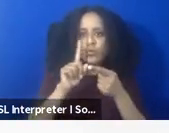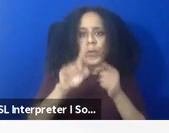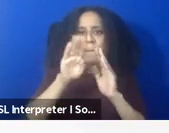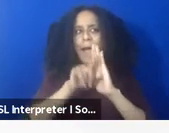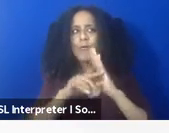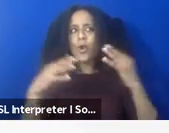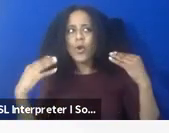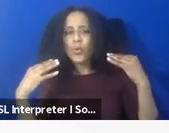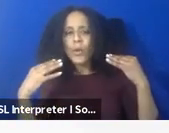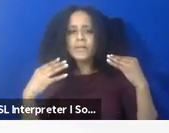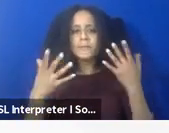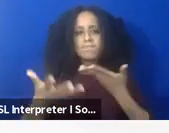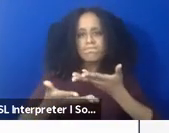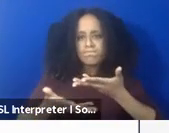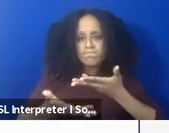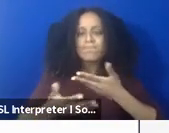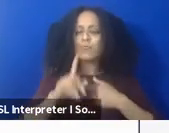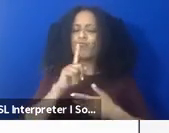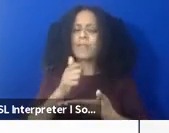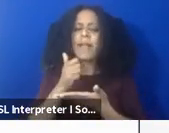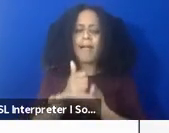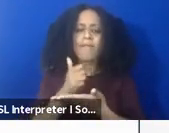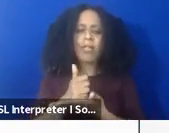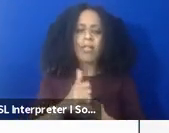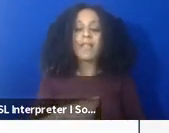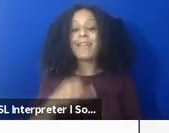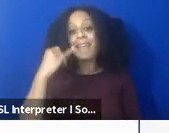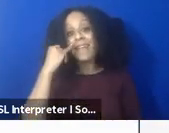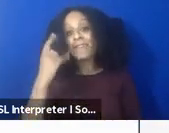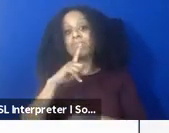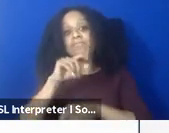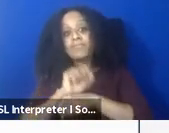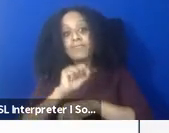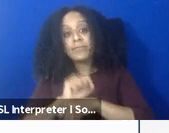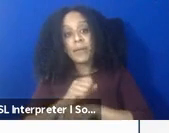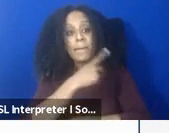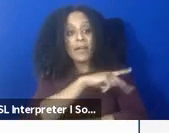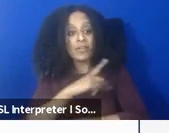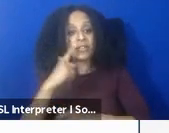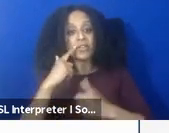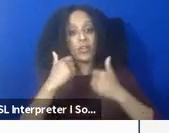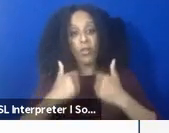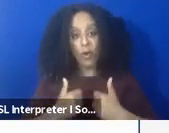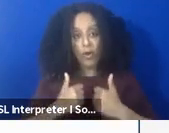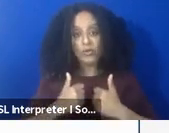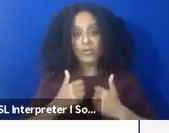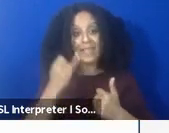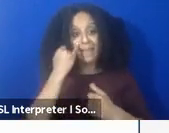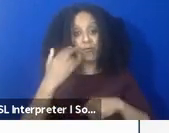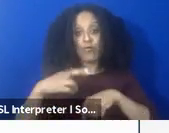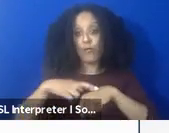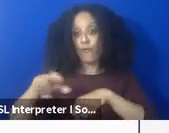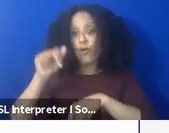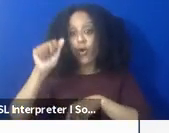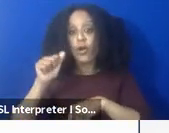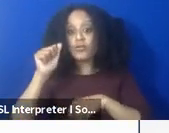very helpful things. If the patient does have hearing loss and you refer them over to audiology, ways that we can manage that hearing loss